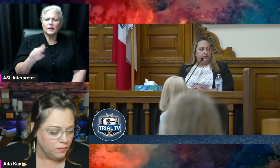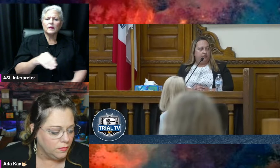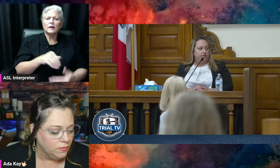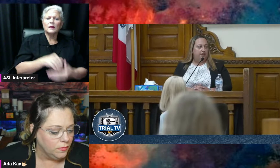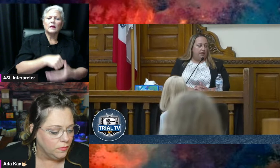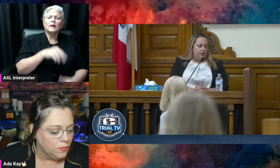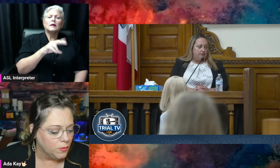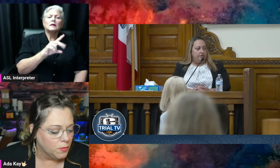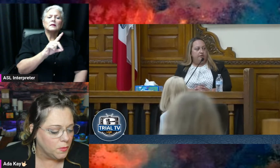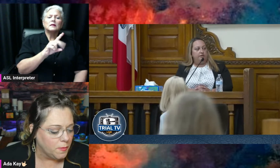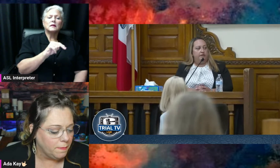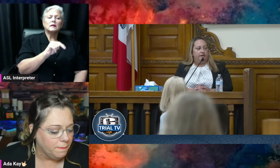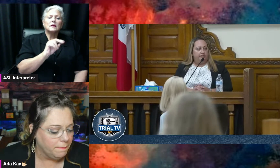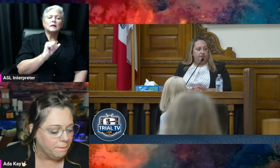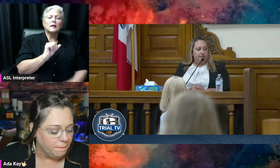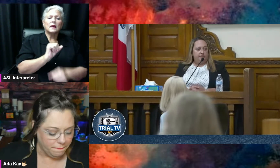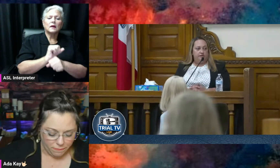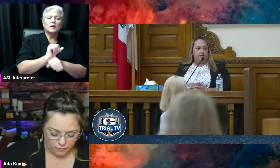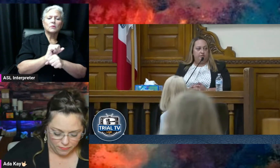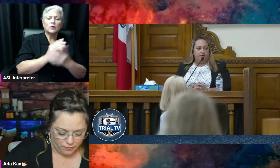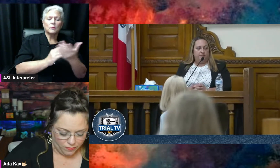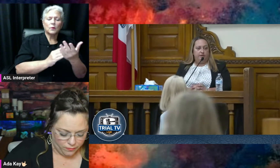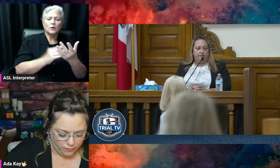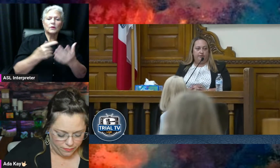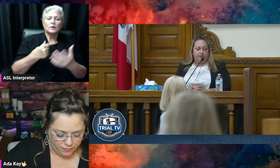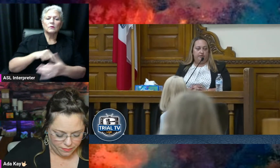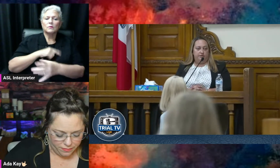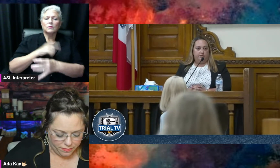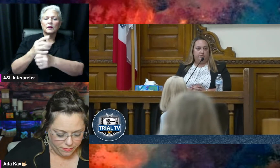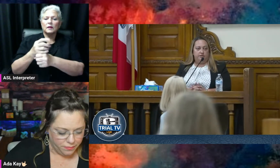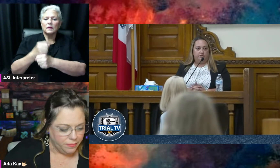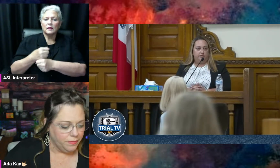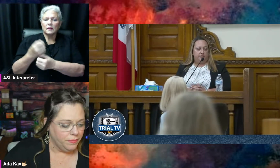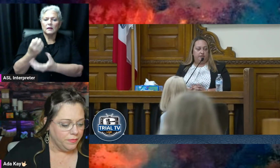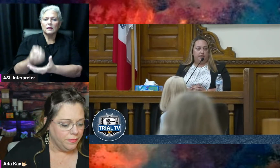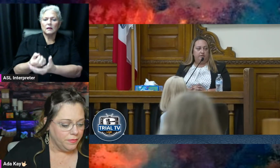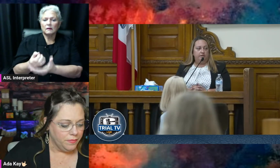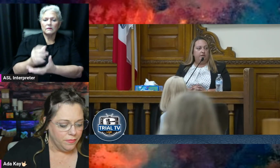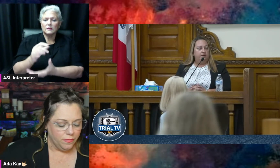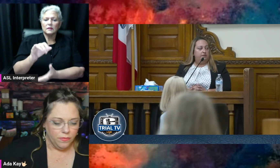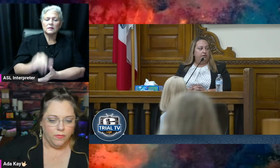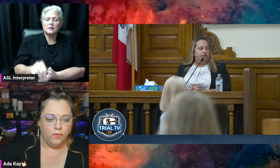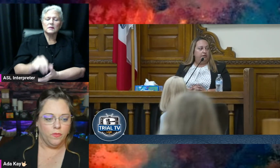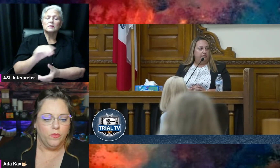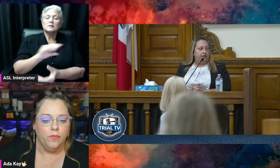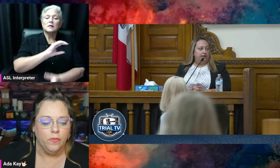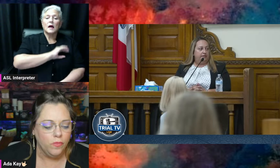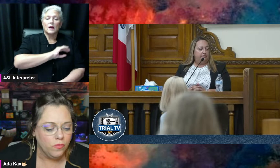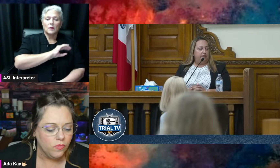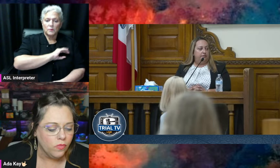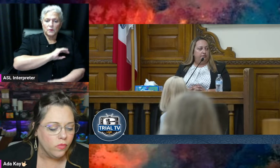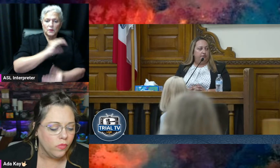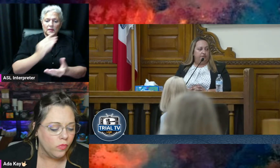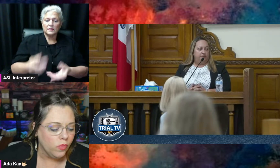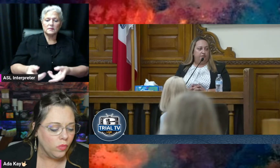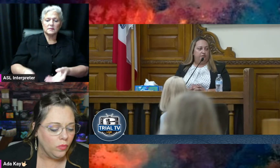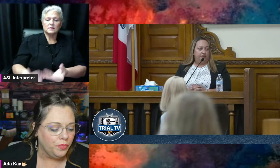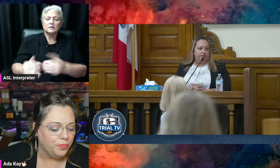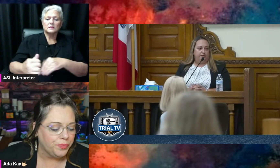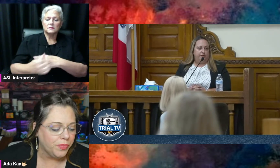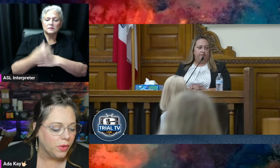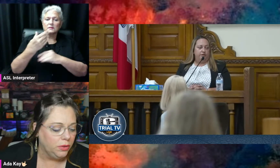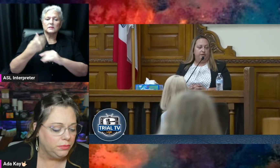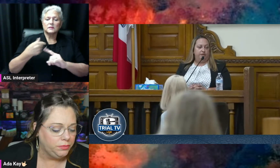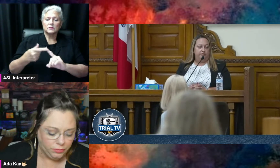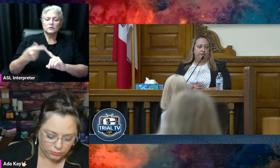casework section, we get evidence that is submitted by police agencies throughout the state. We look at that. We determine if we